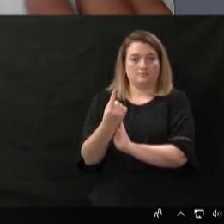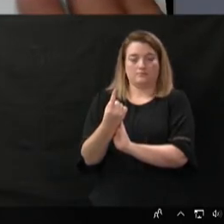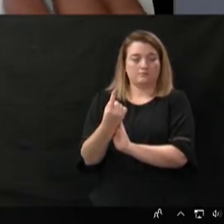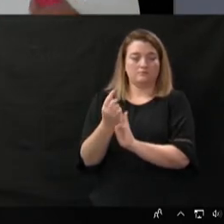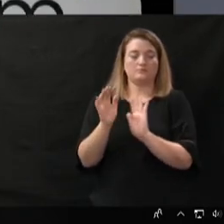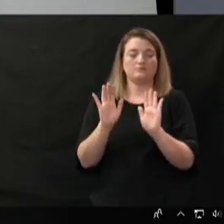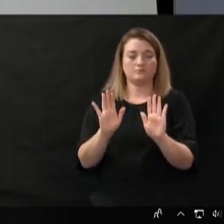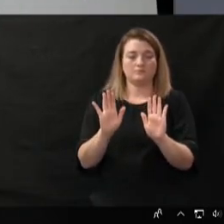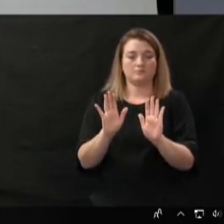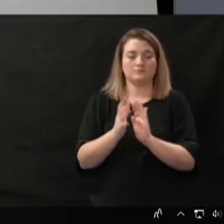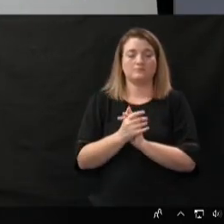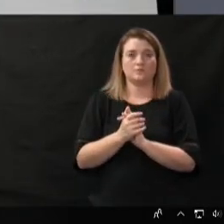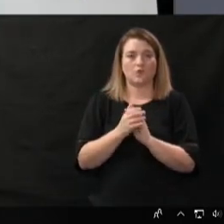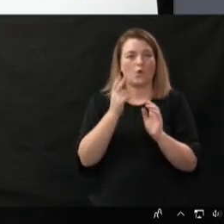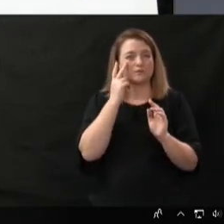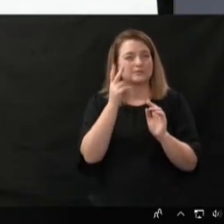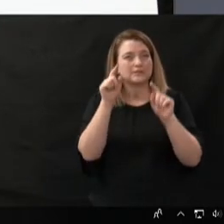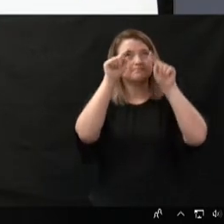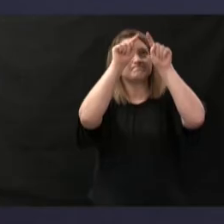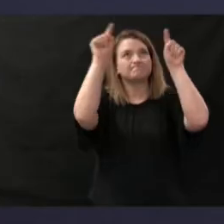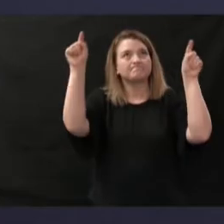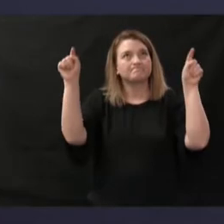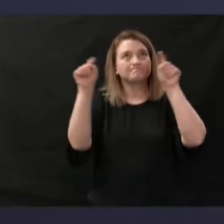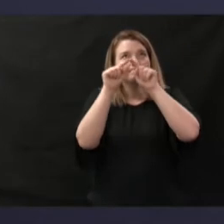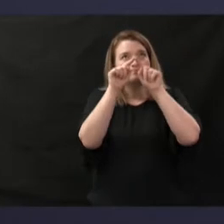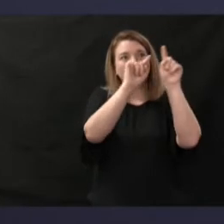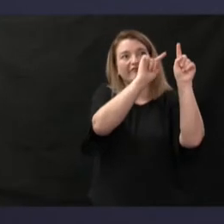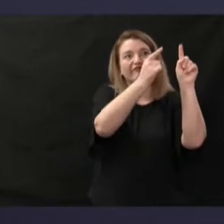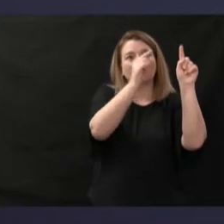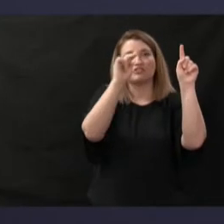It's if a vowel